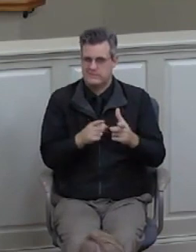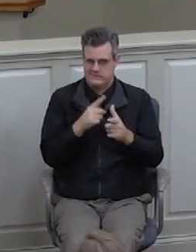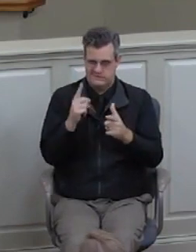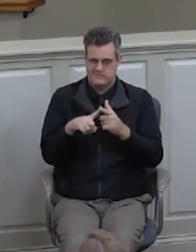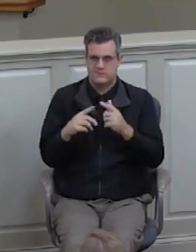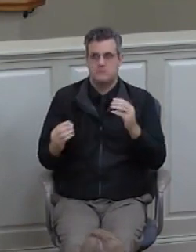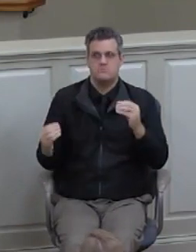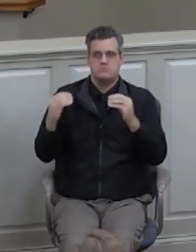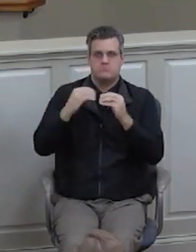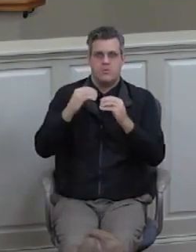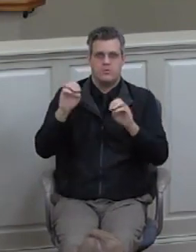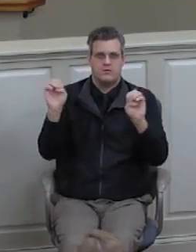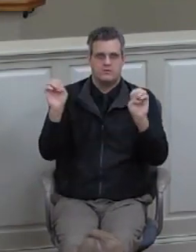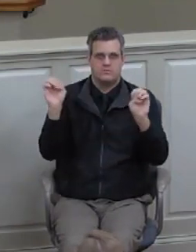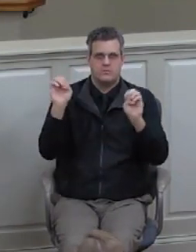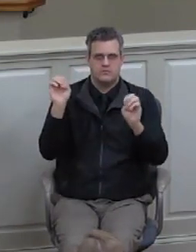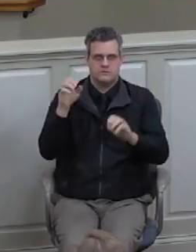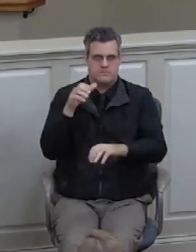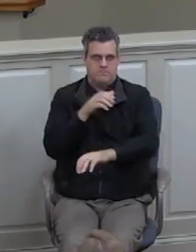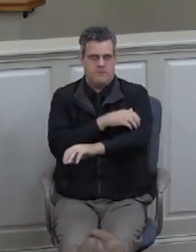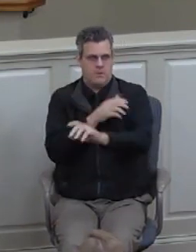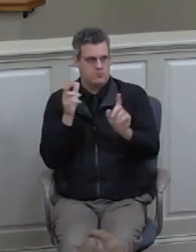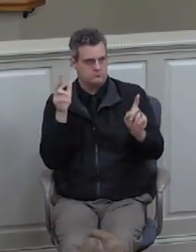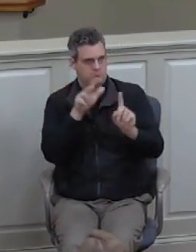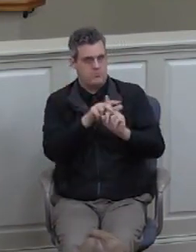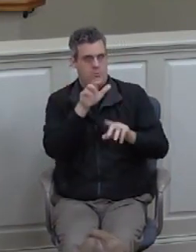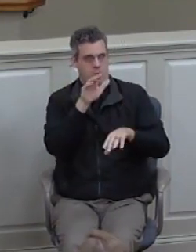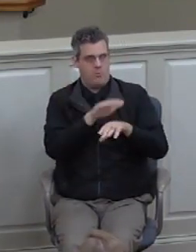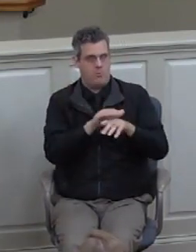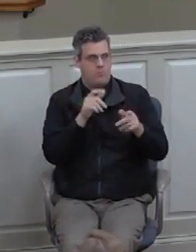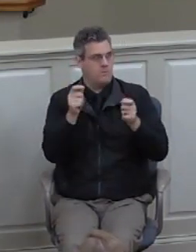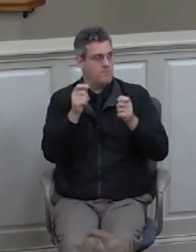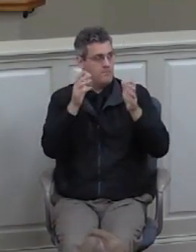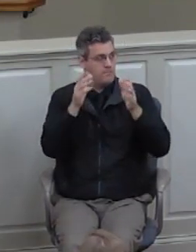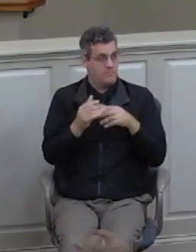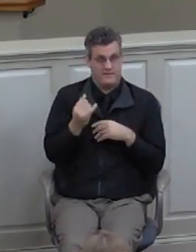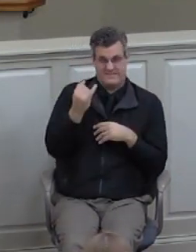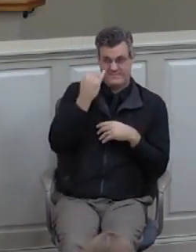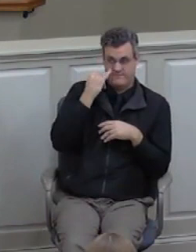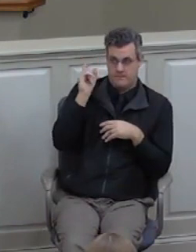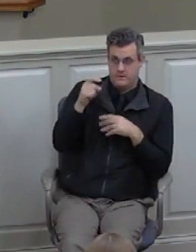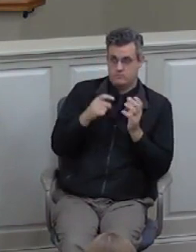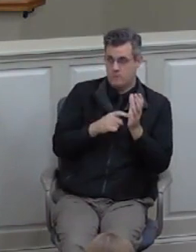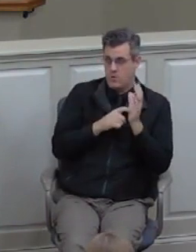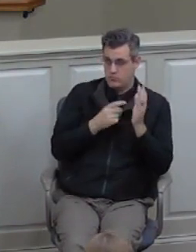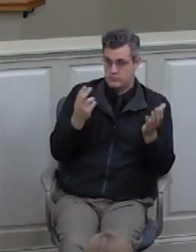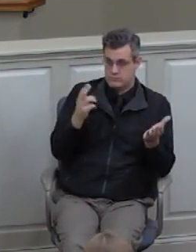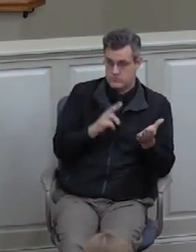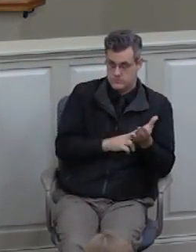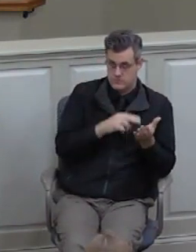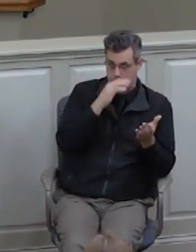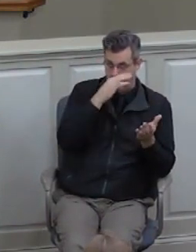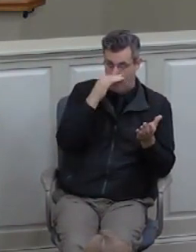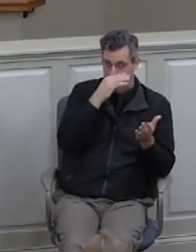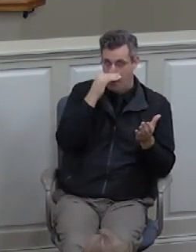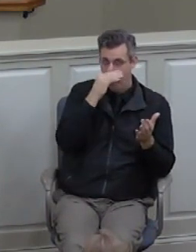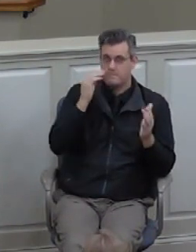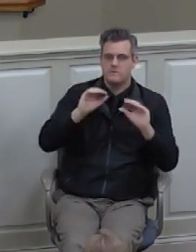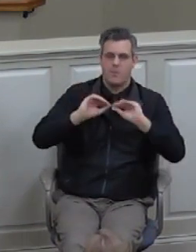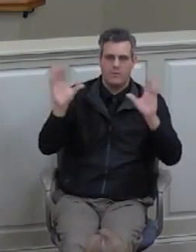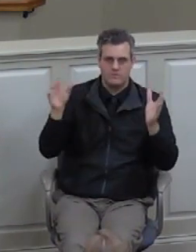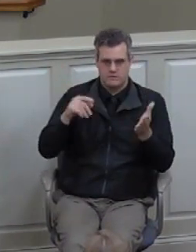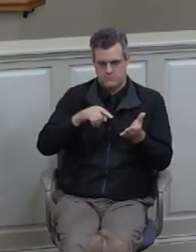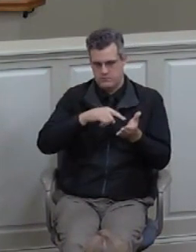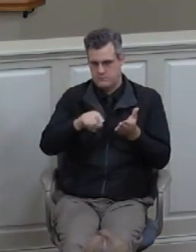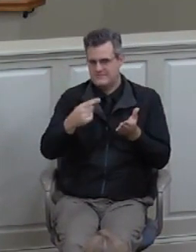emergency powers that are now conferred upon the city manager, but should a signature be needed, obviously it states